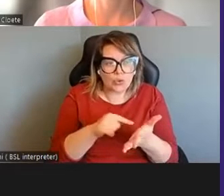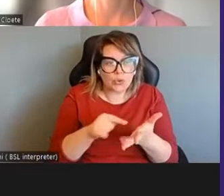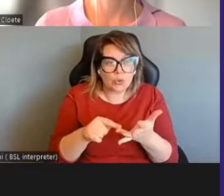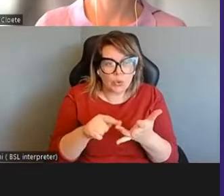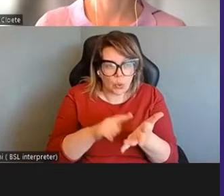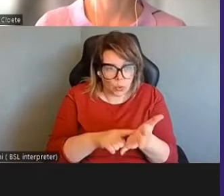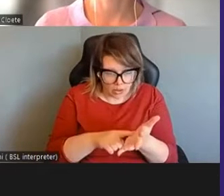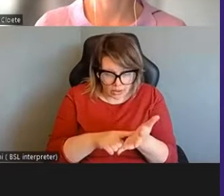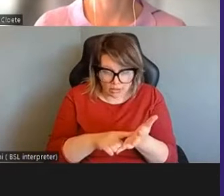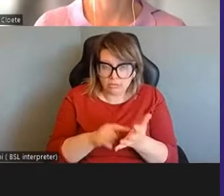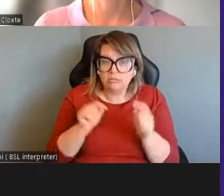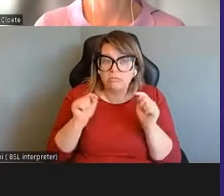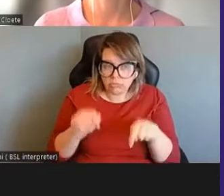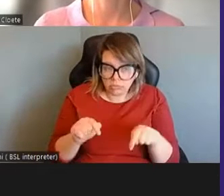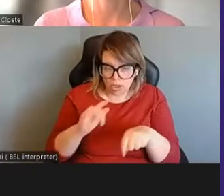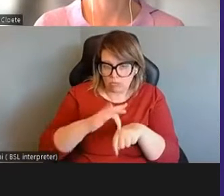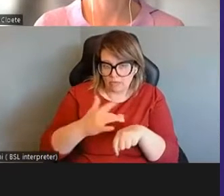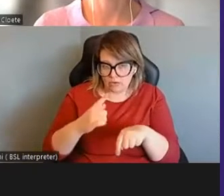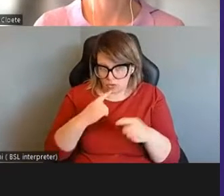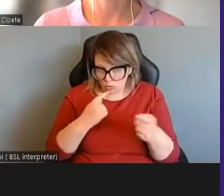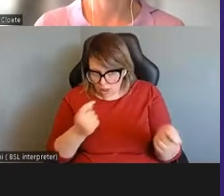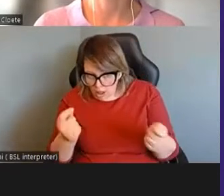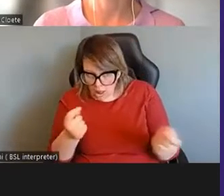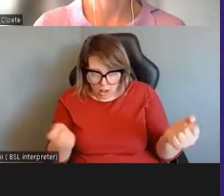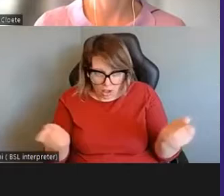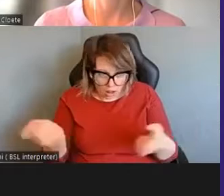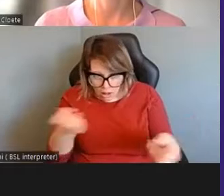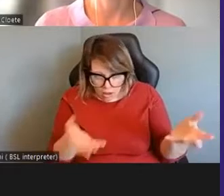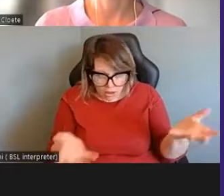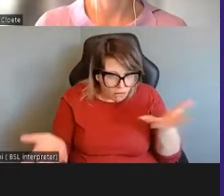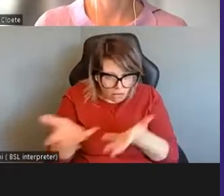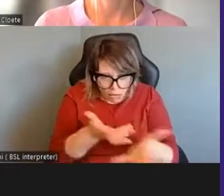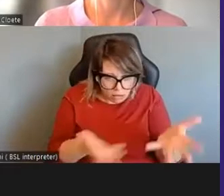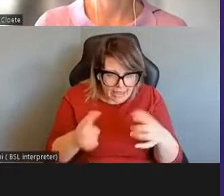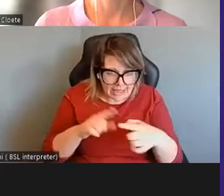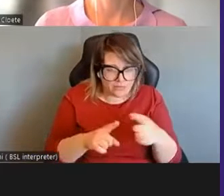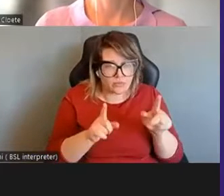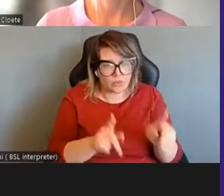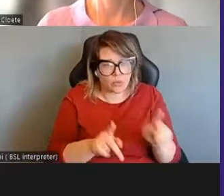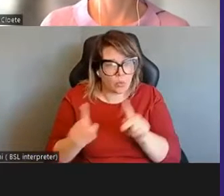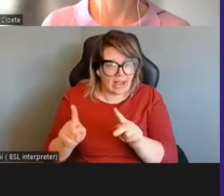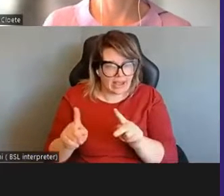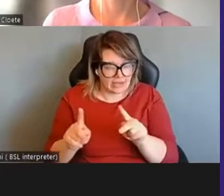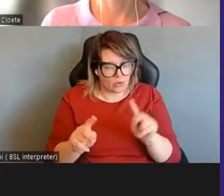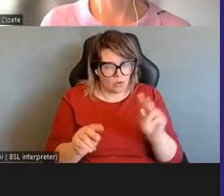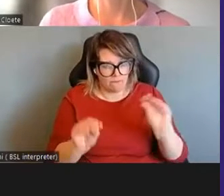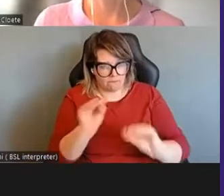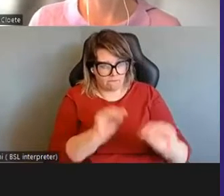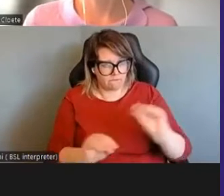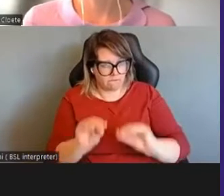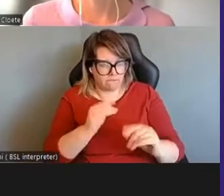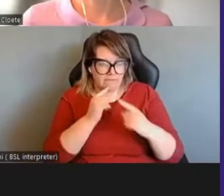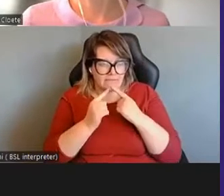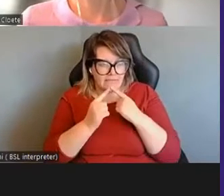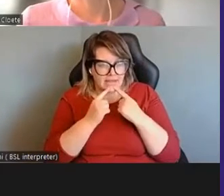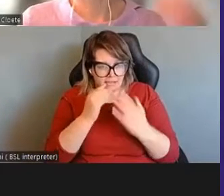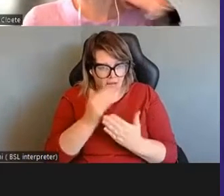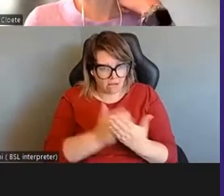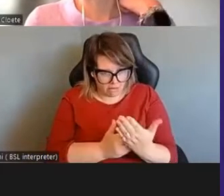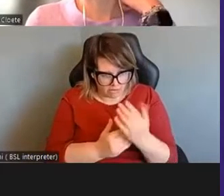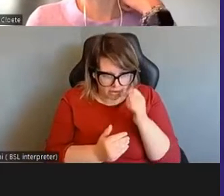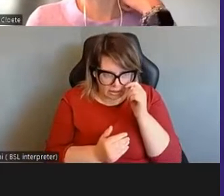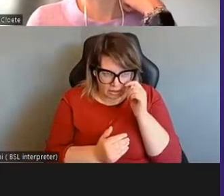also facilitate different ways of knowing. So depending on the evaluation question, the practitioner will support